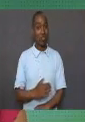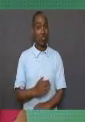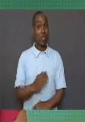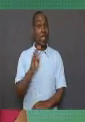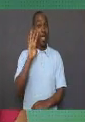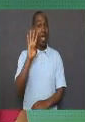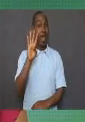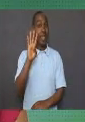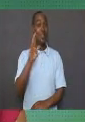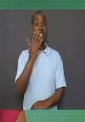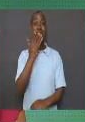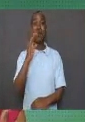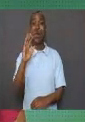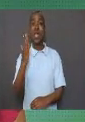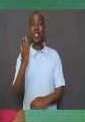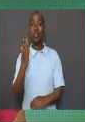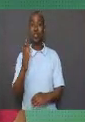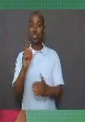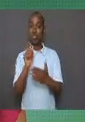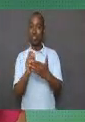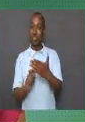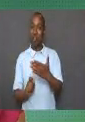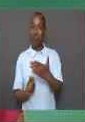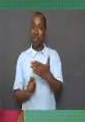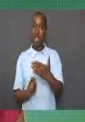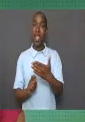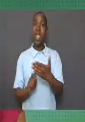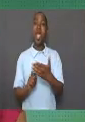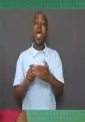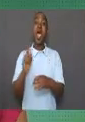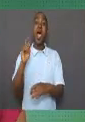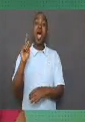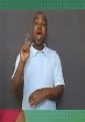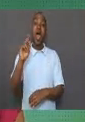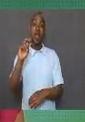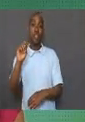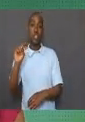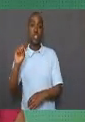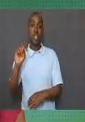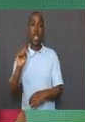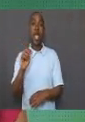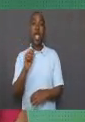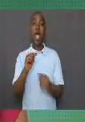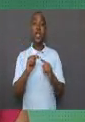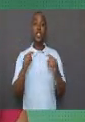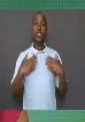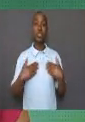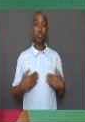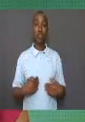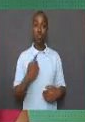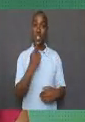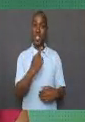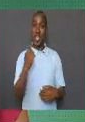4 blood types and identify the antigens and antibodies in